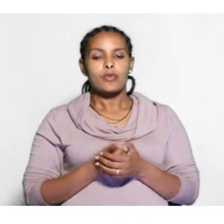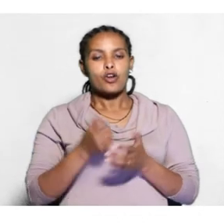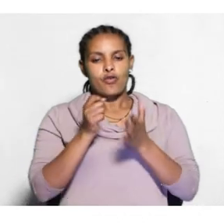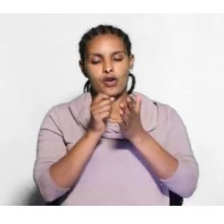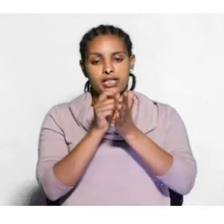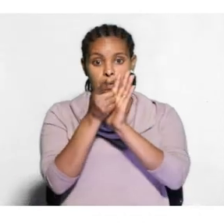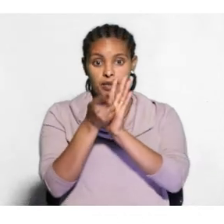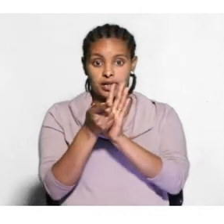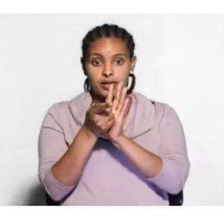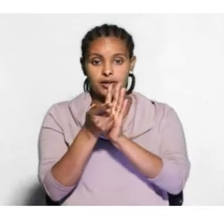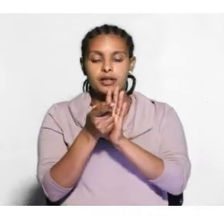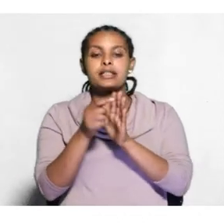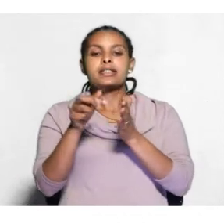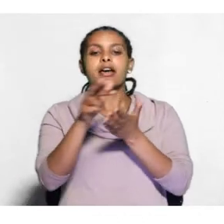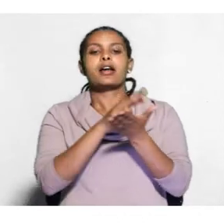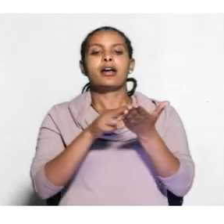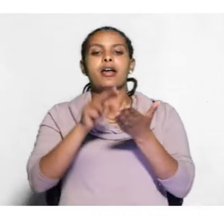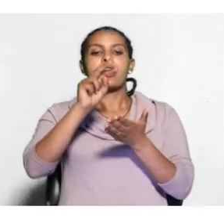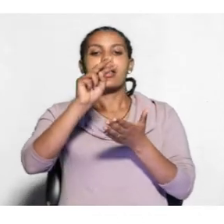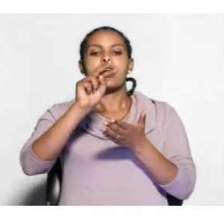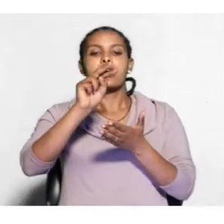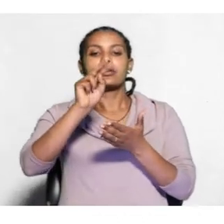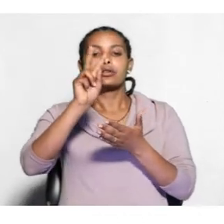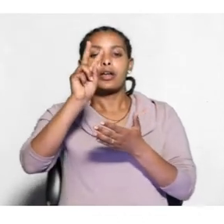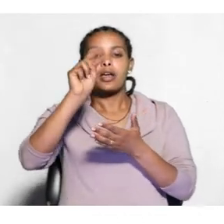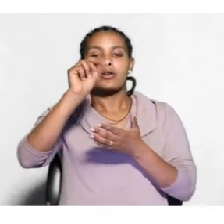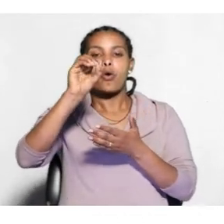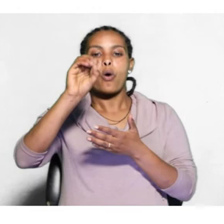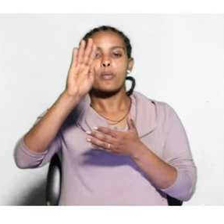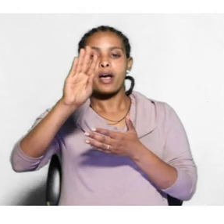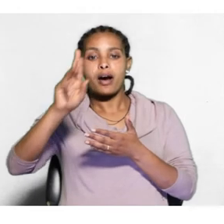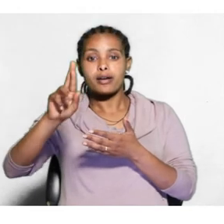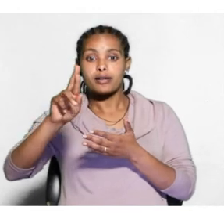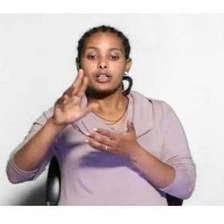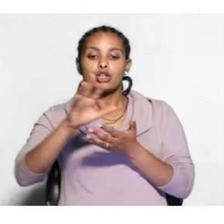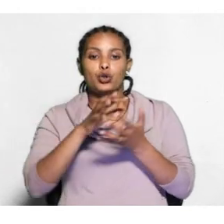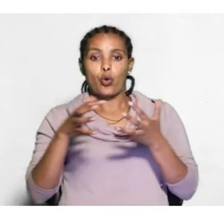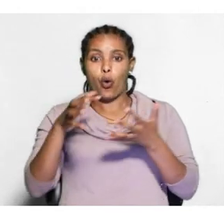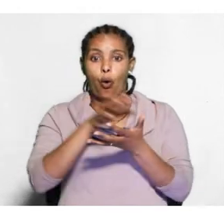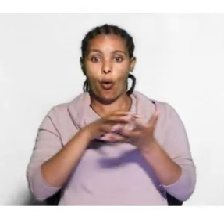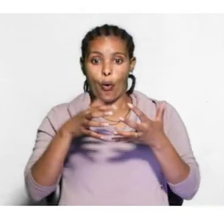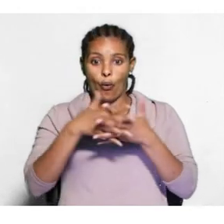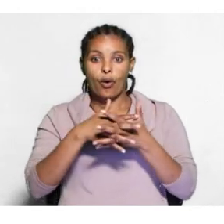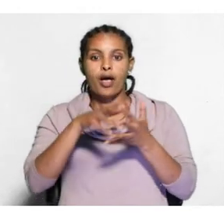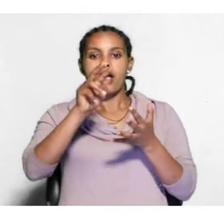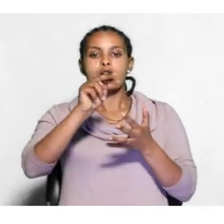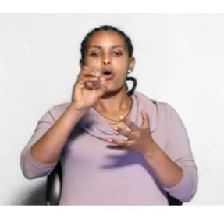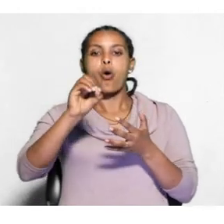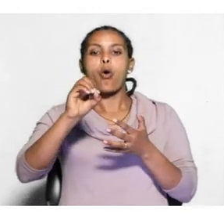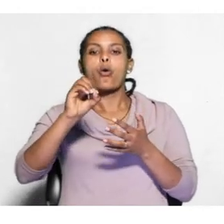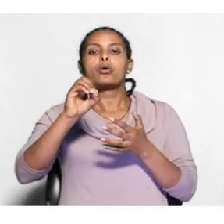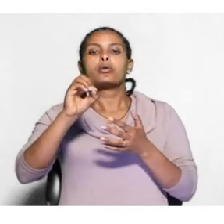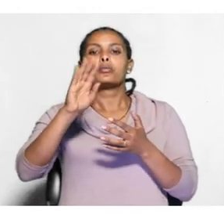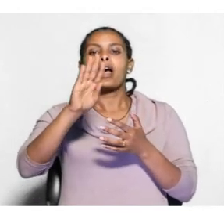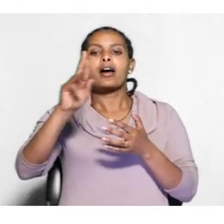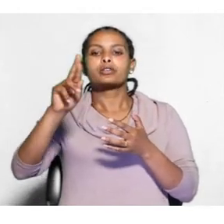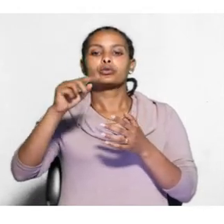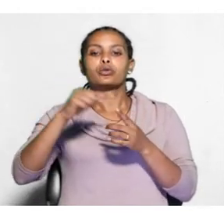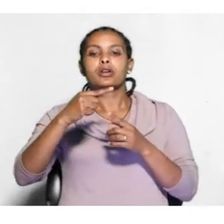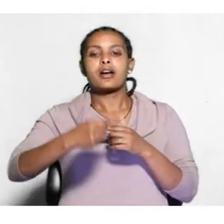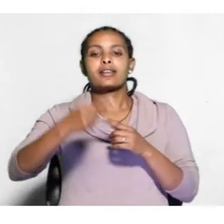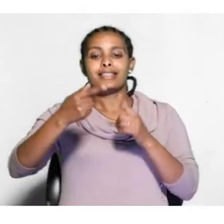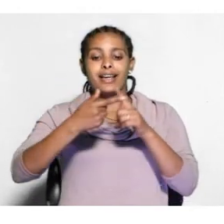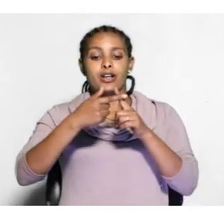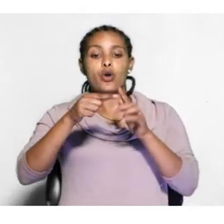for example the reaction nobl decomposed into no end dr2 gas is a second